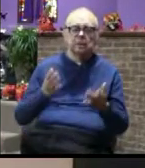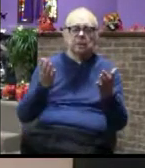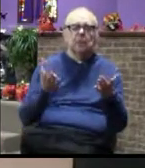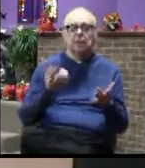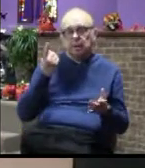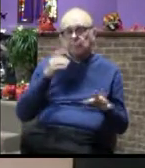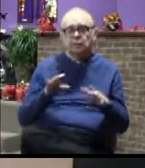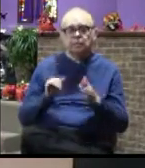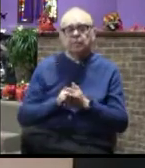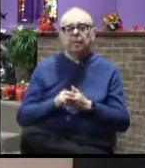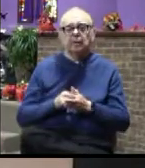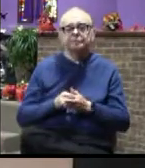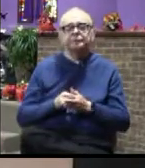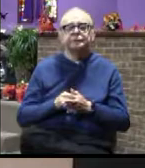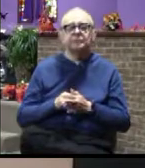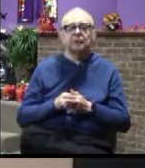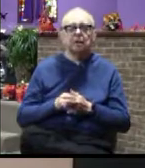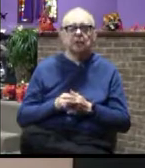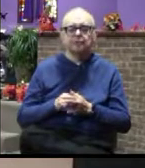he wants to do that